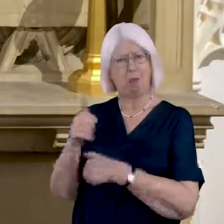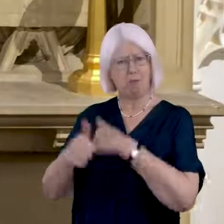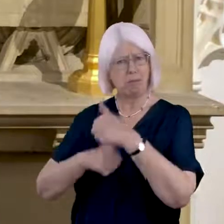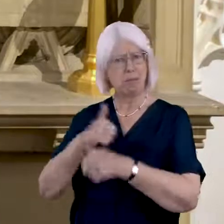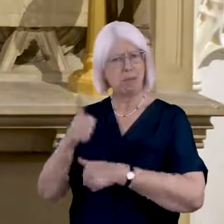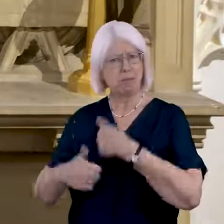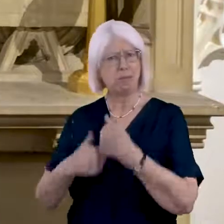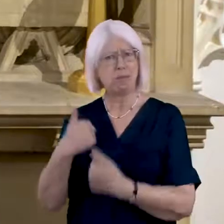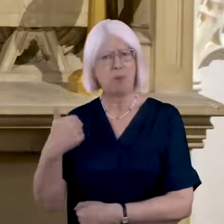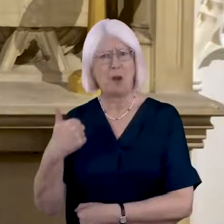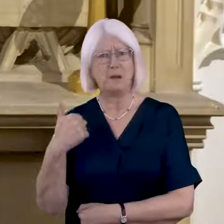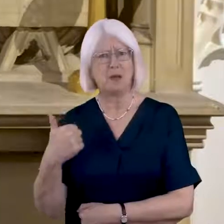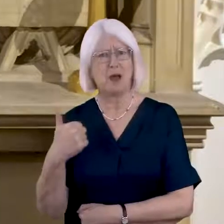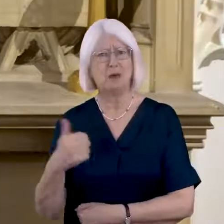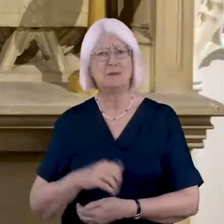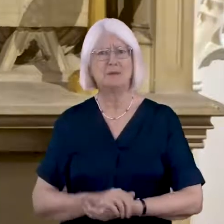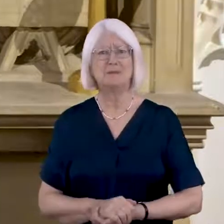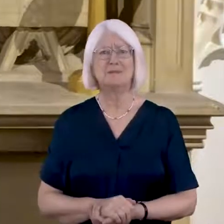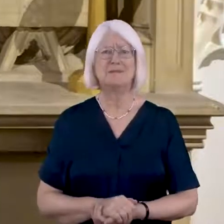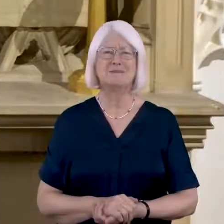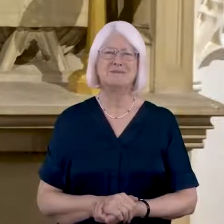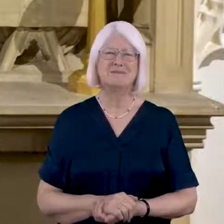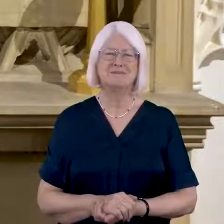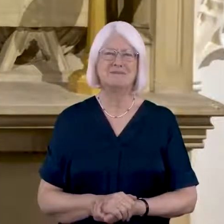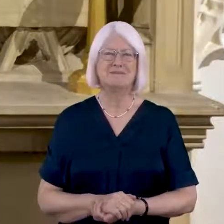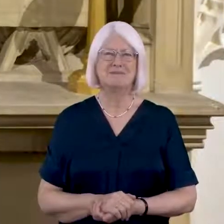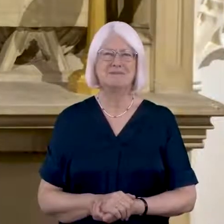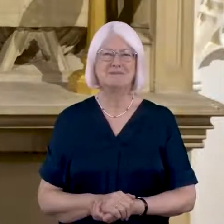to provide for his guests and his family.